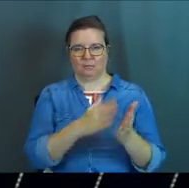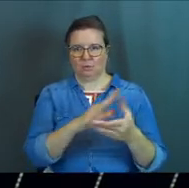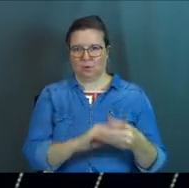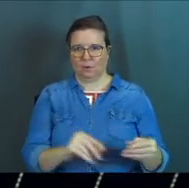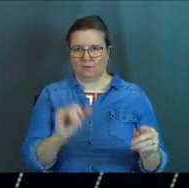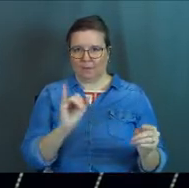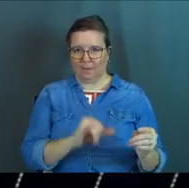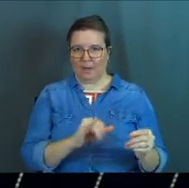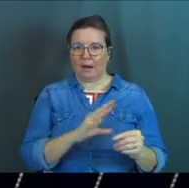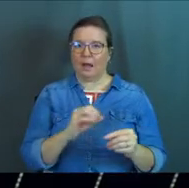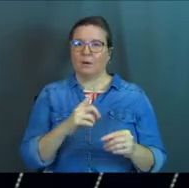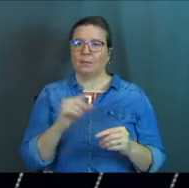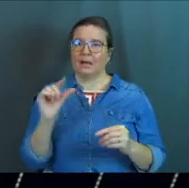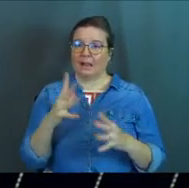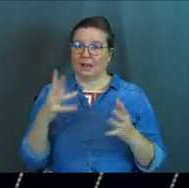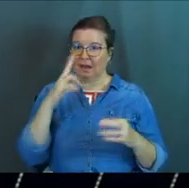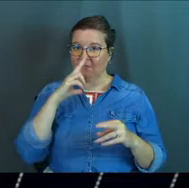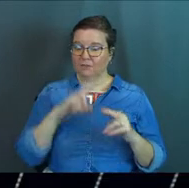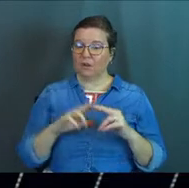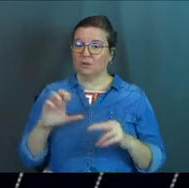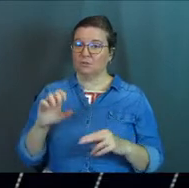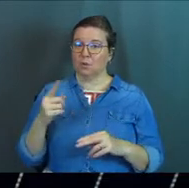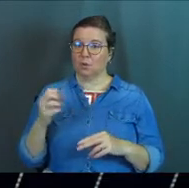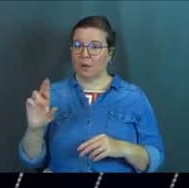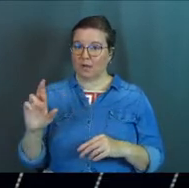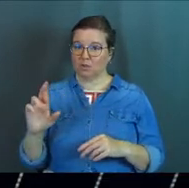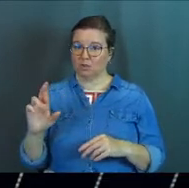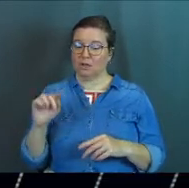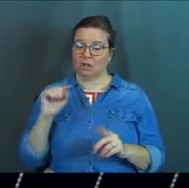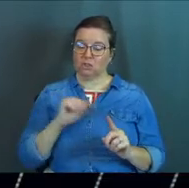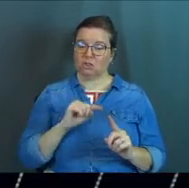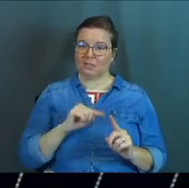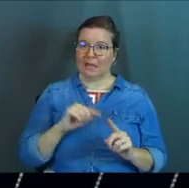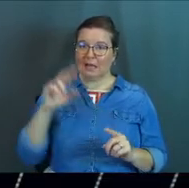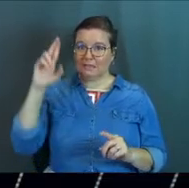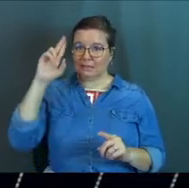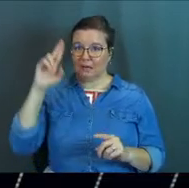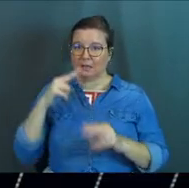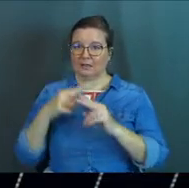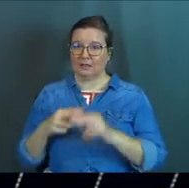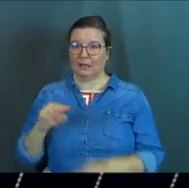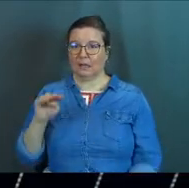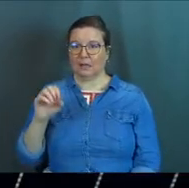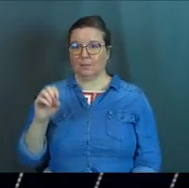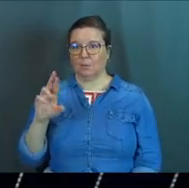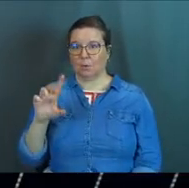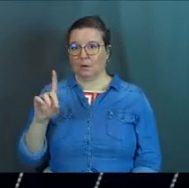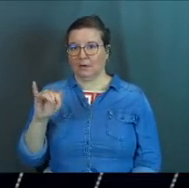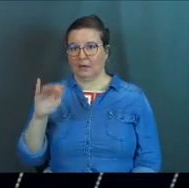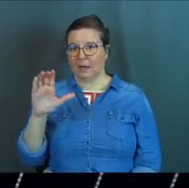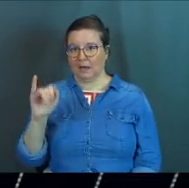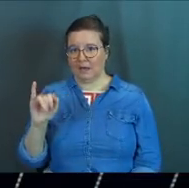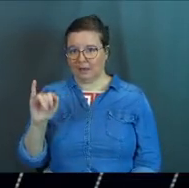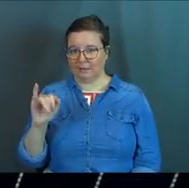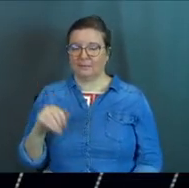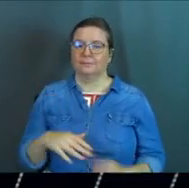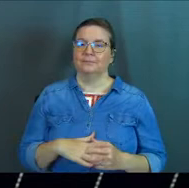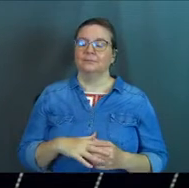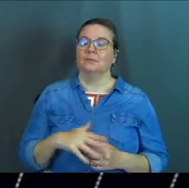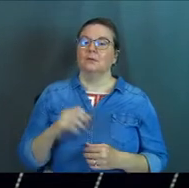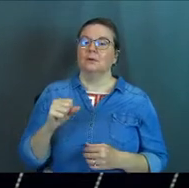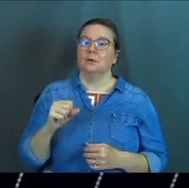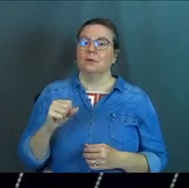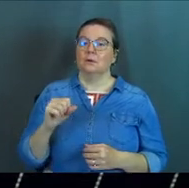that, and it's gonna be a lot of fun. So Esther, and she has an uncle Mordecai. Say Mordecai. Mordecai.